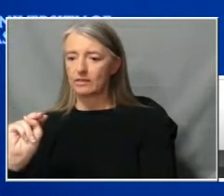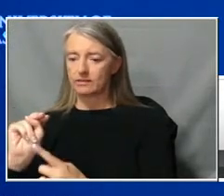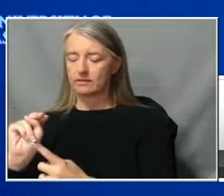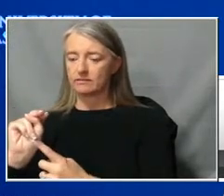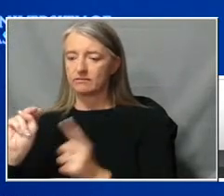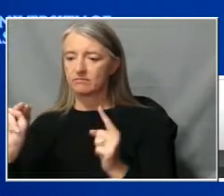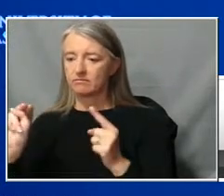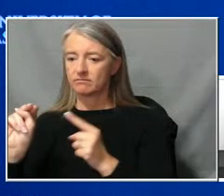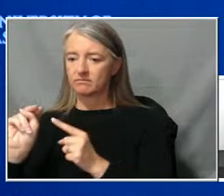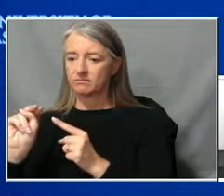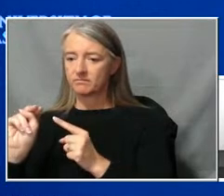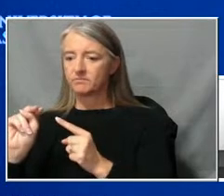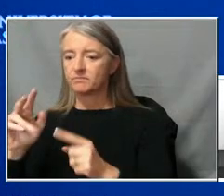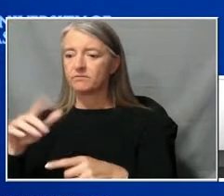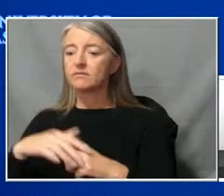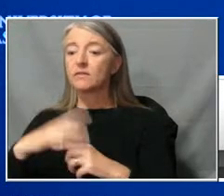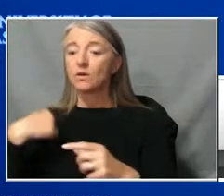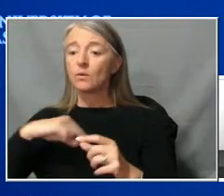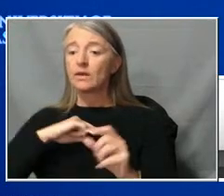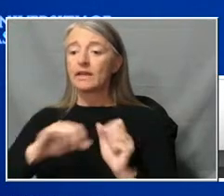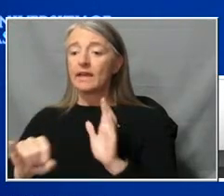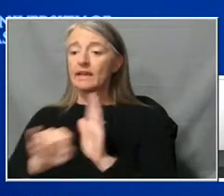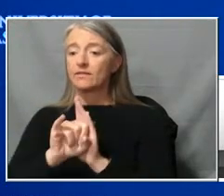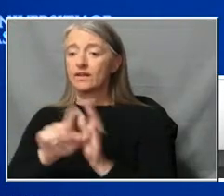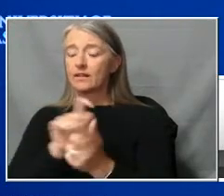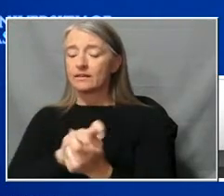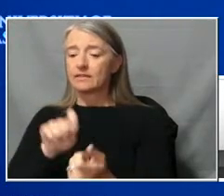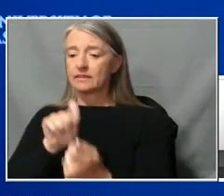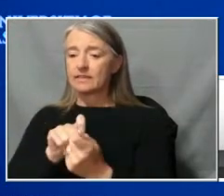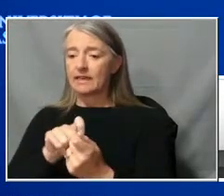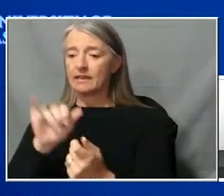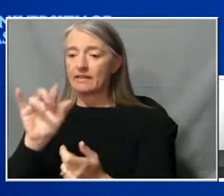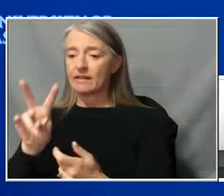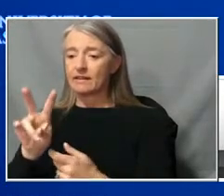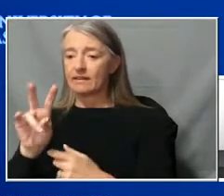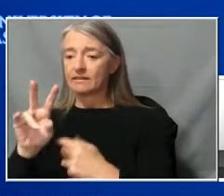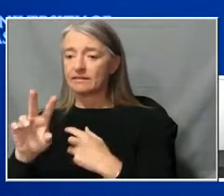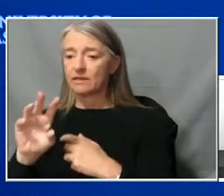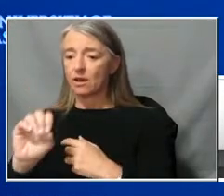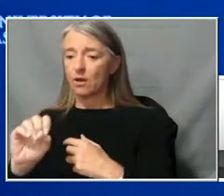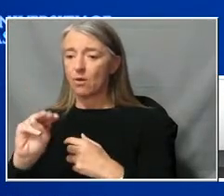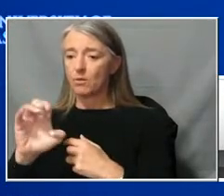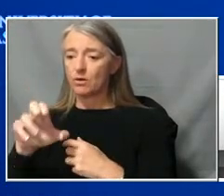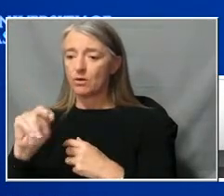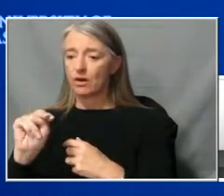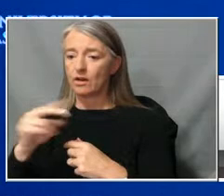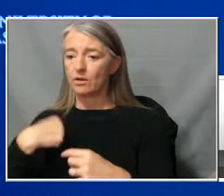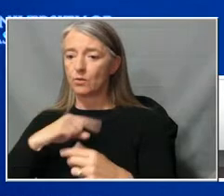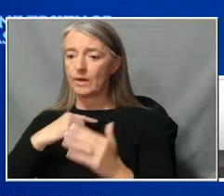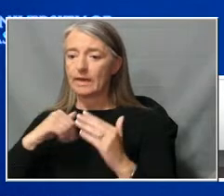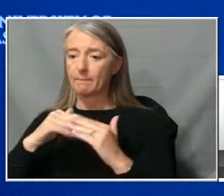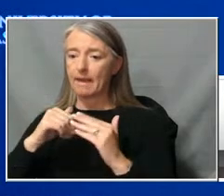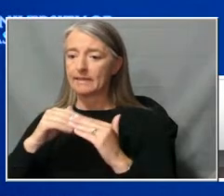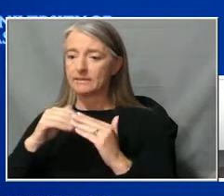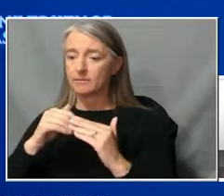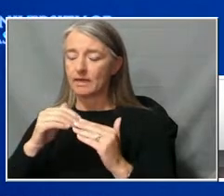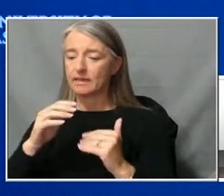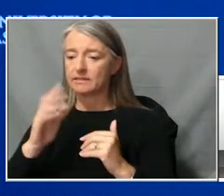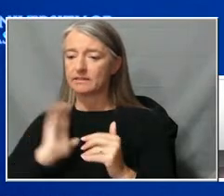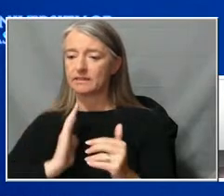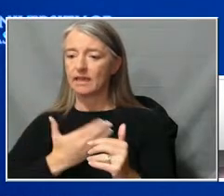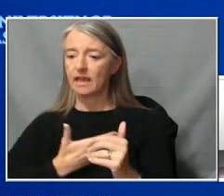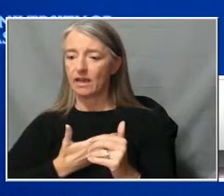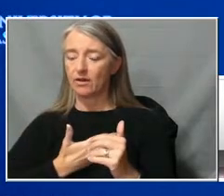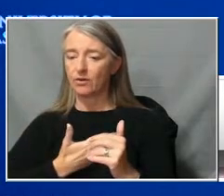we can do that and identify maybe that particular variant or lineage, we can probably maximize